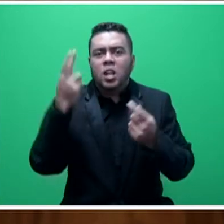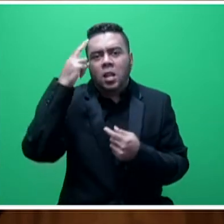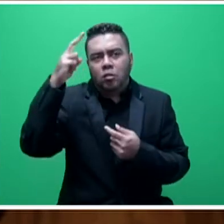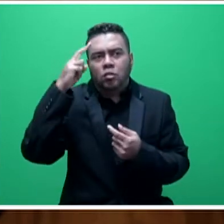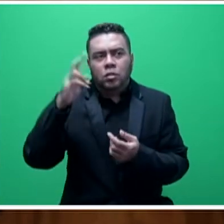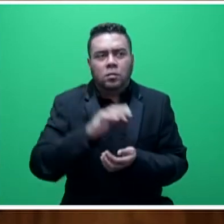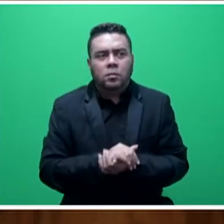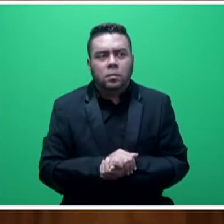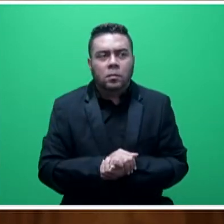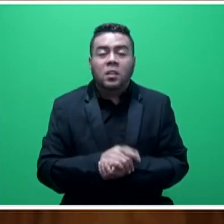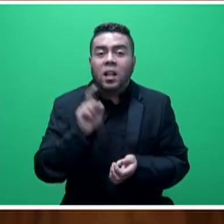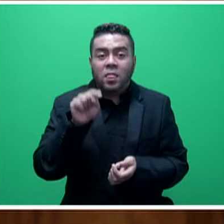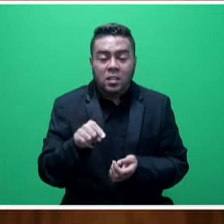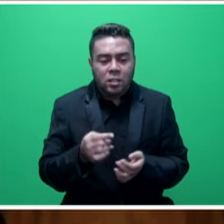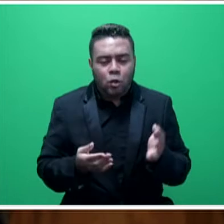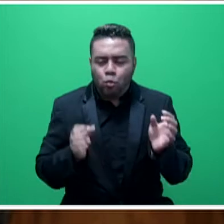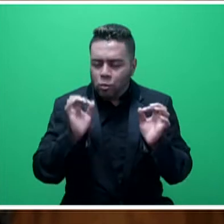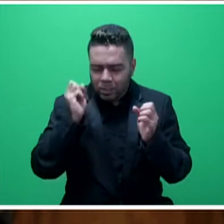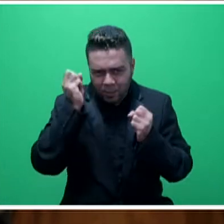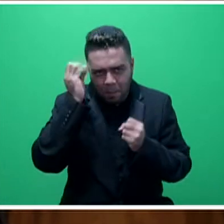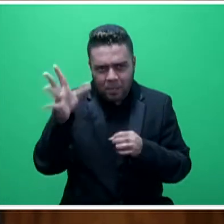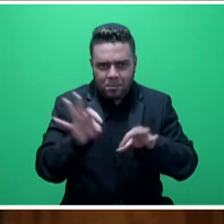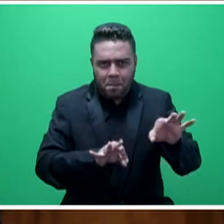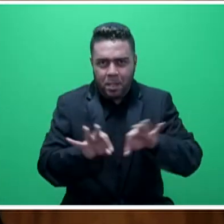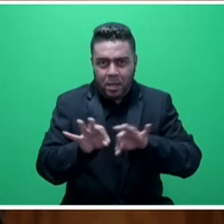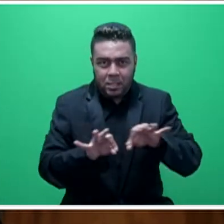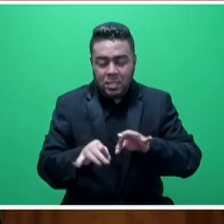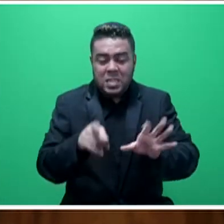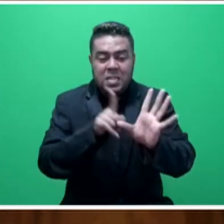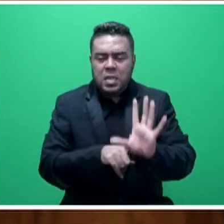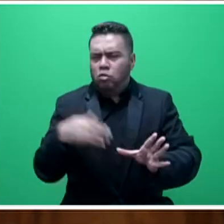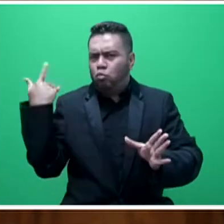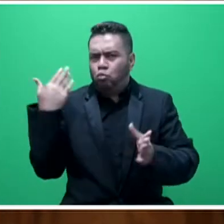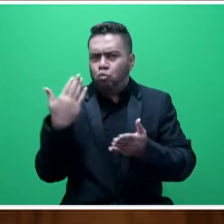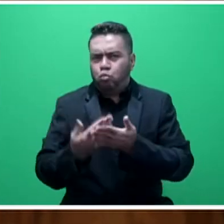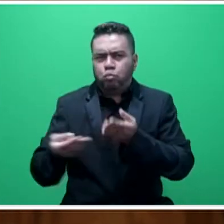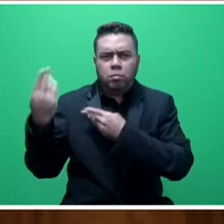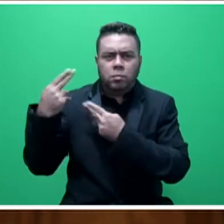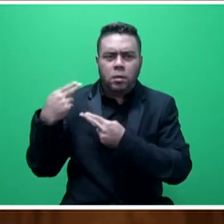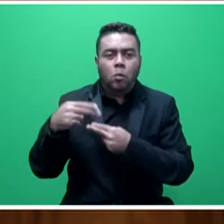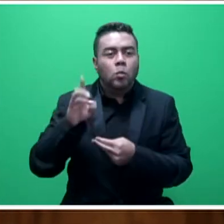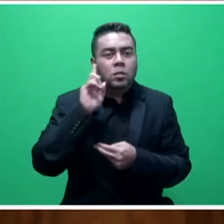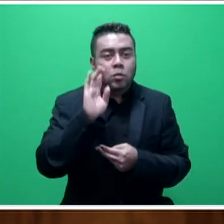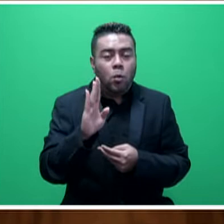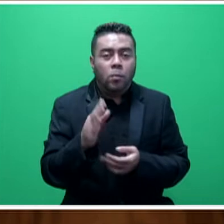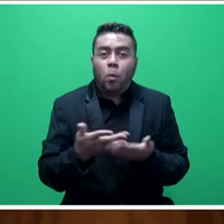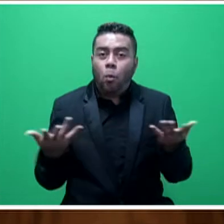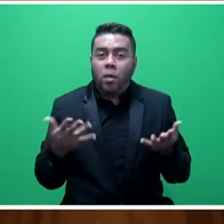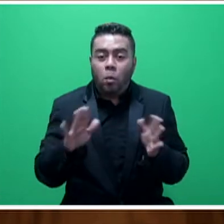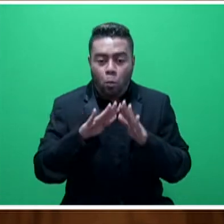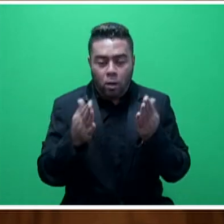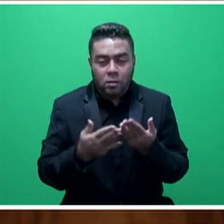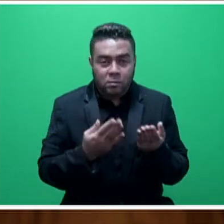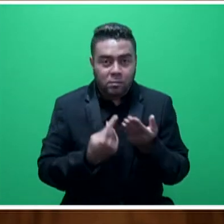sheer luck. This was through smart planning that we did years and years ago. The Fiji First government saw where the world was headed, and